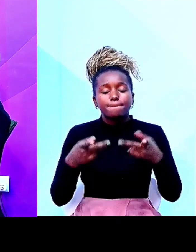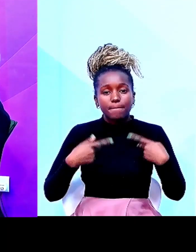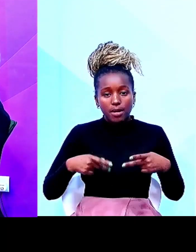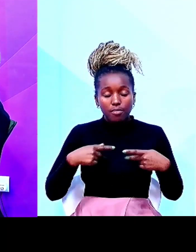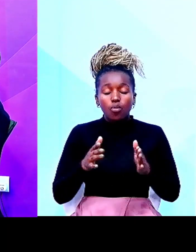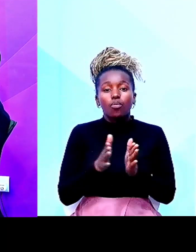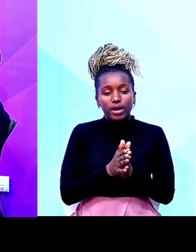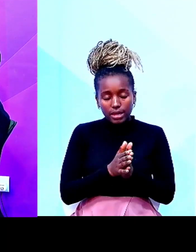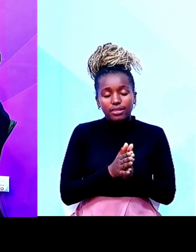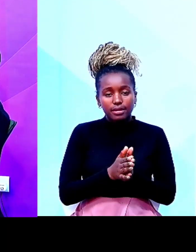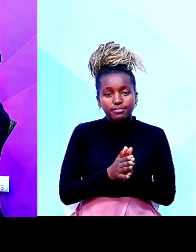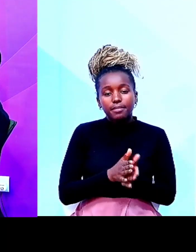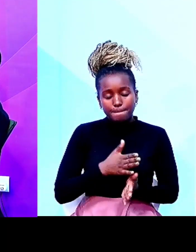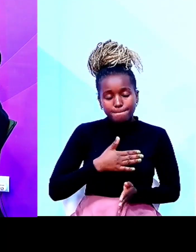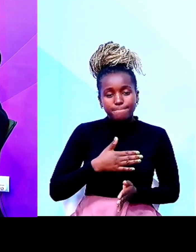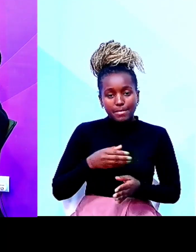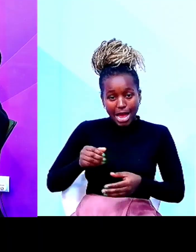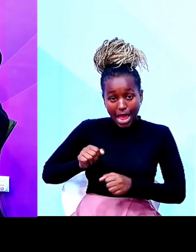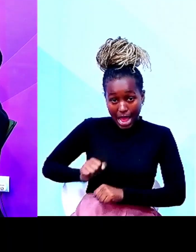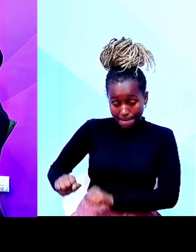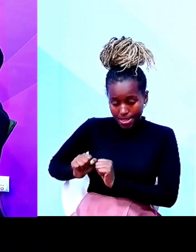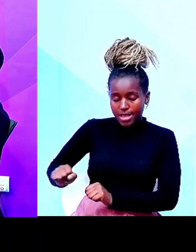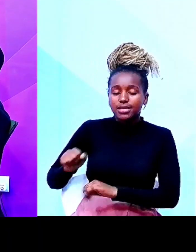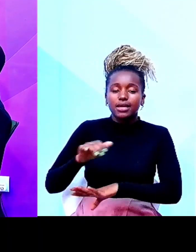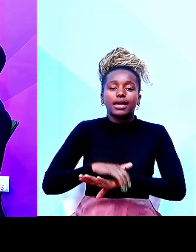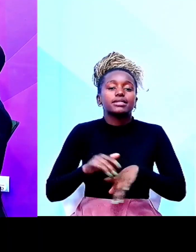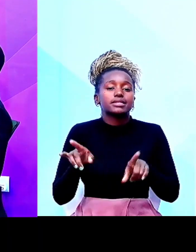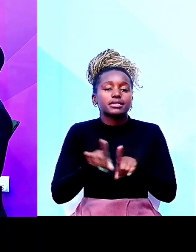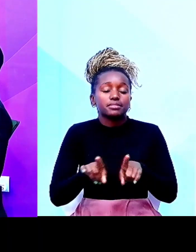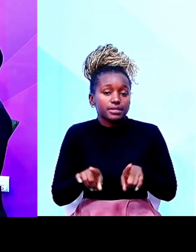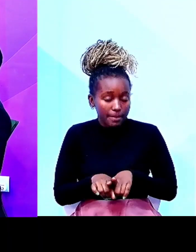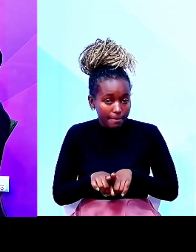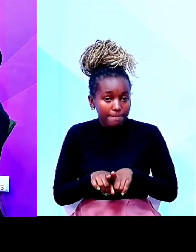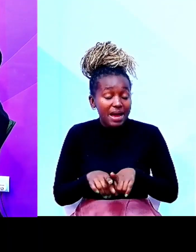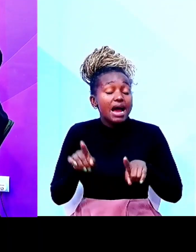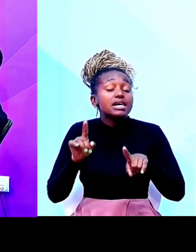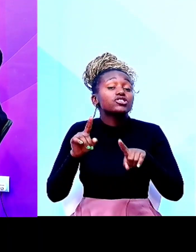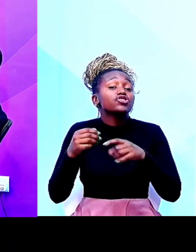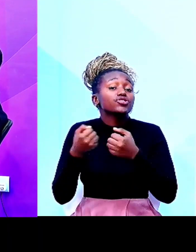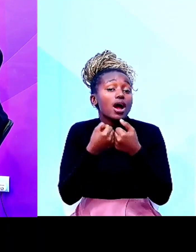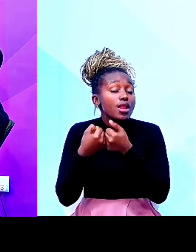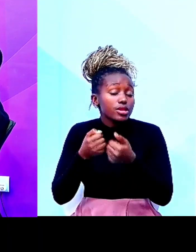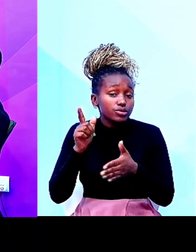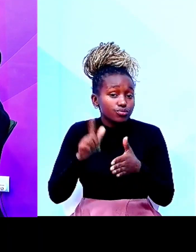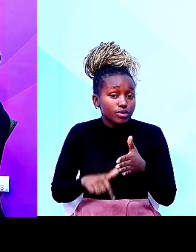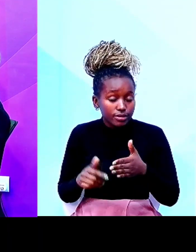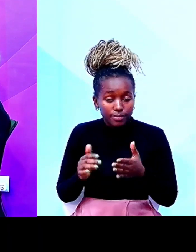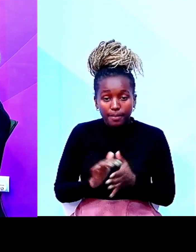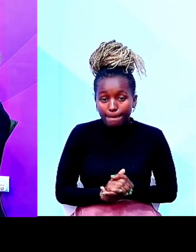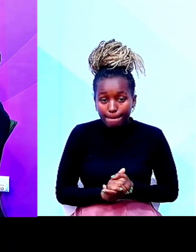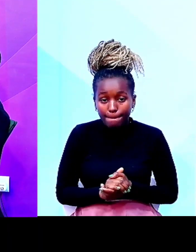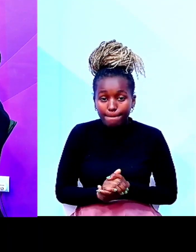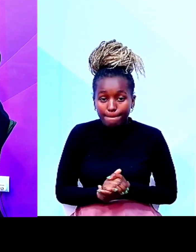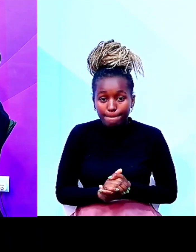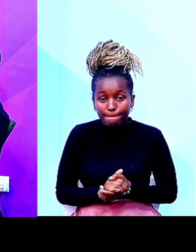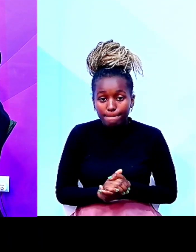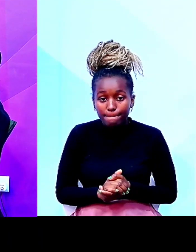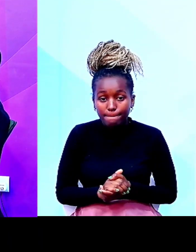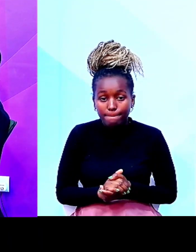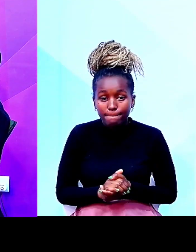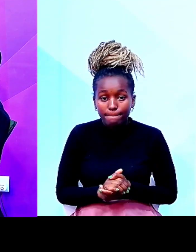to be included. The only challenge we have is that